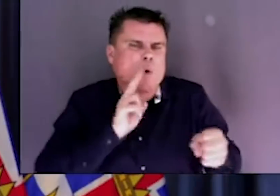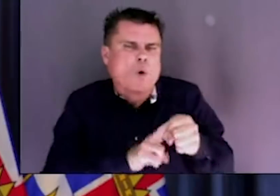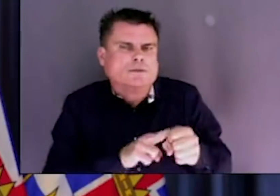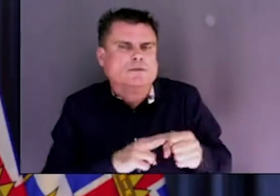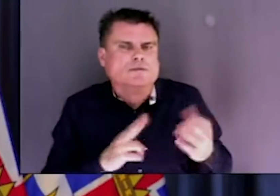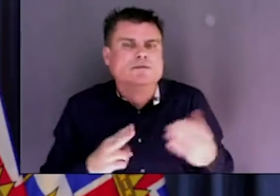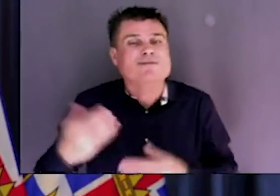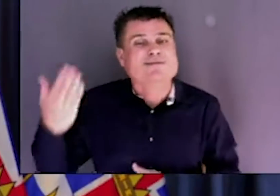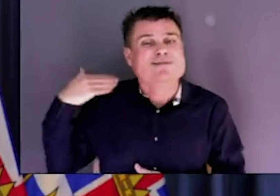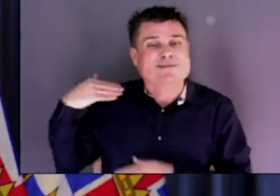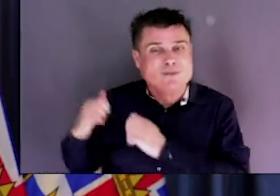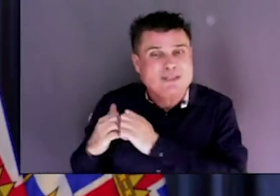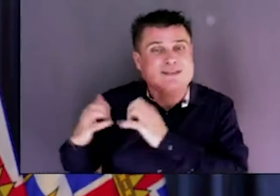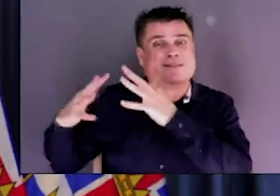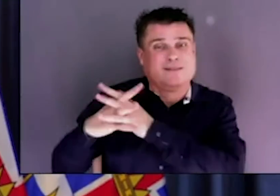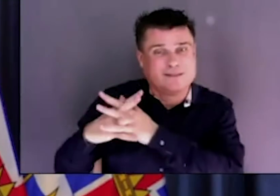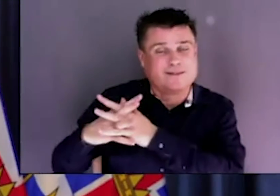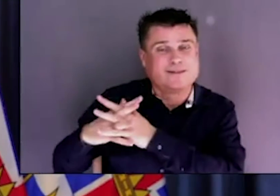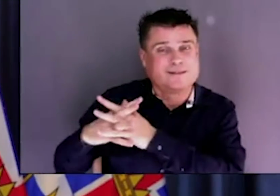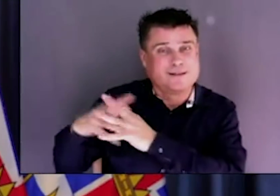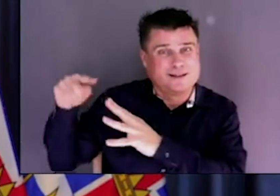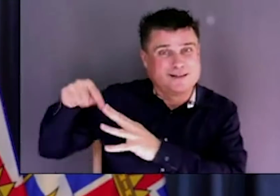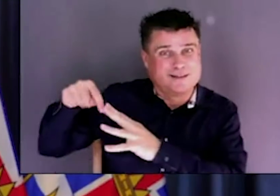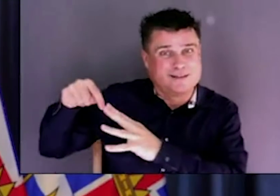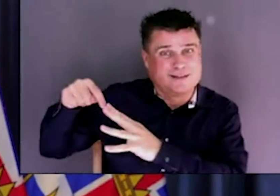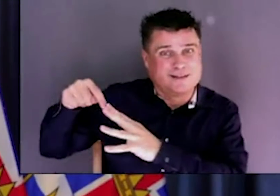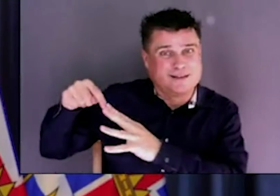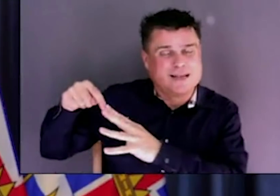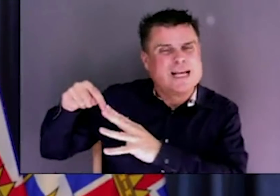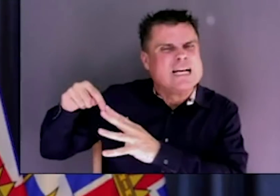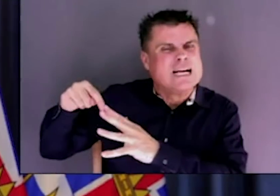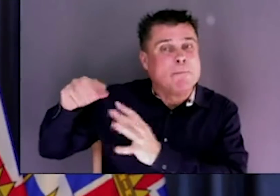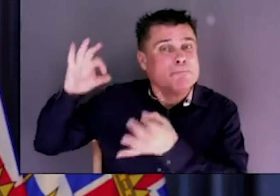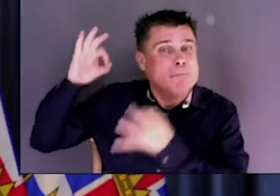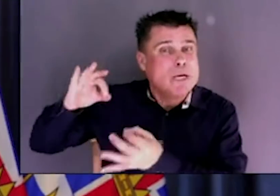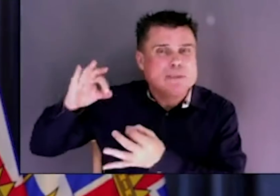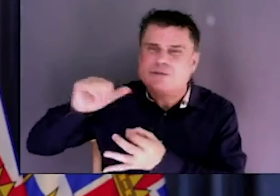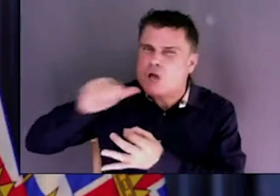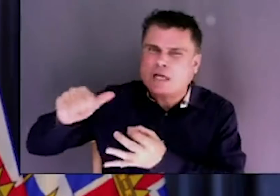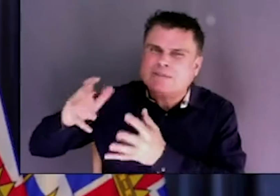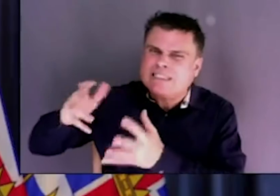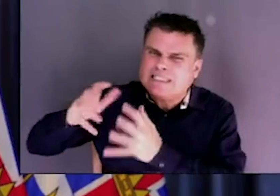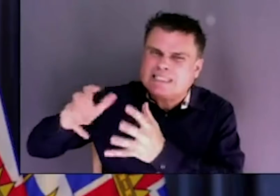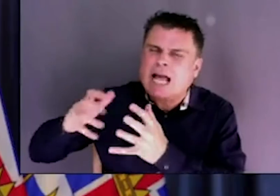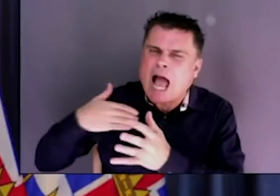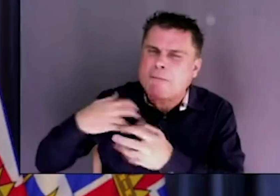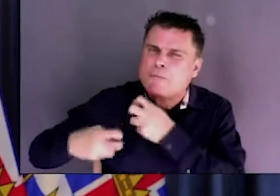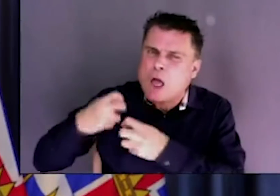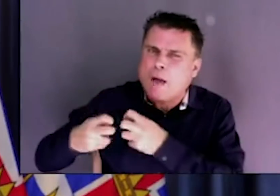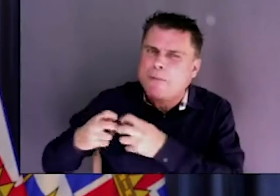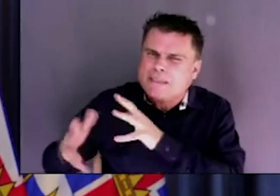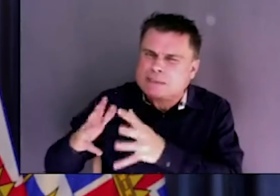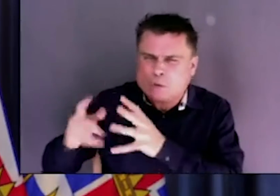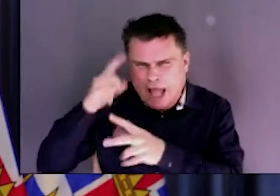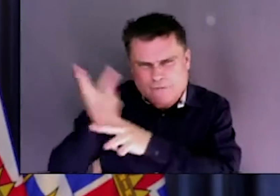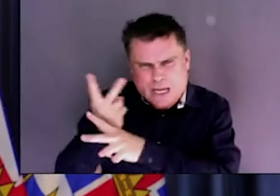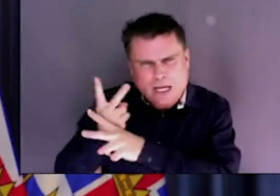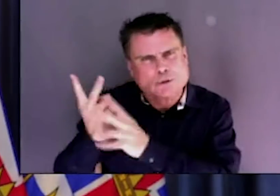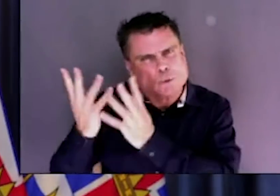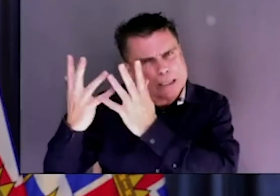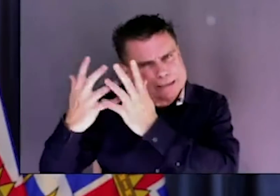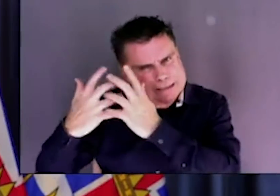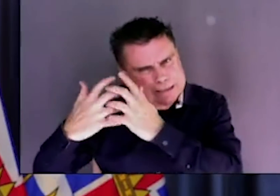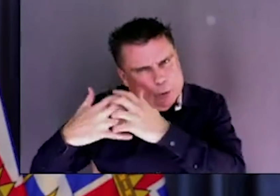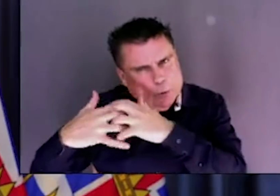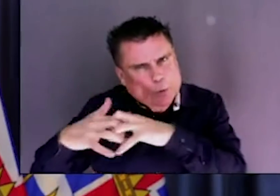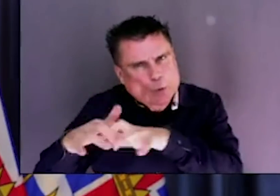a challenge. Does every business fit? No, they don't. So do we amend the criteria to make sure more businesses fit? Yes, we do,